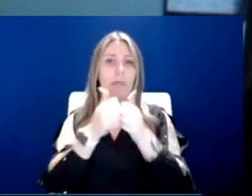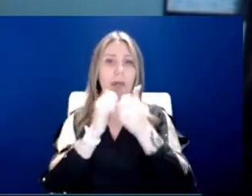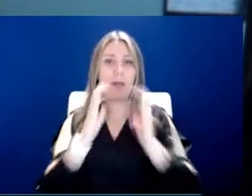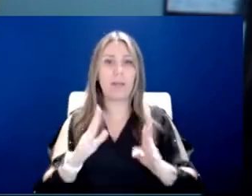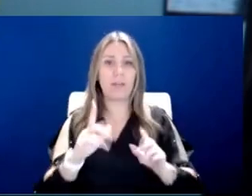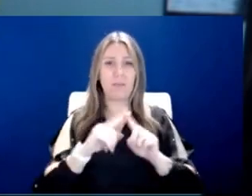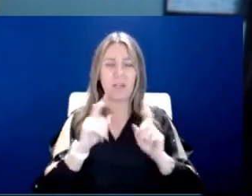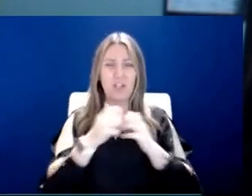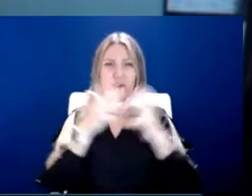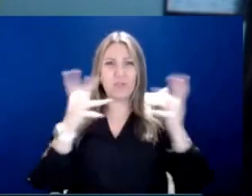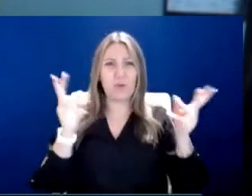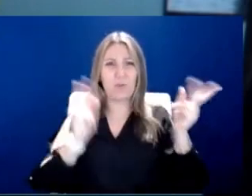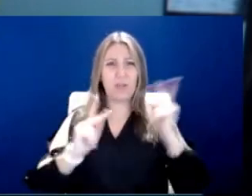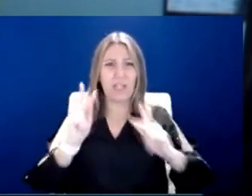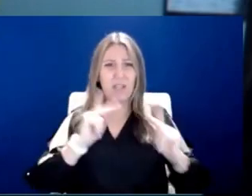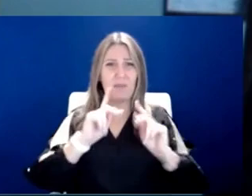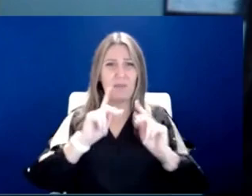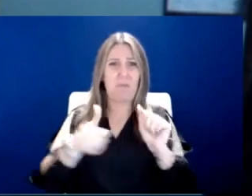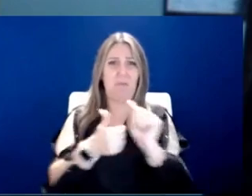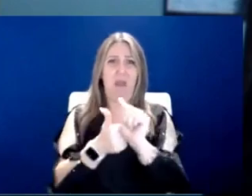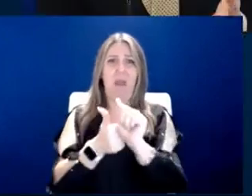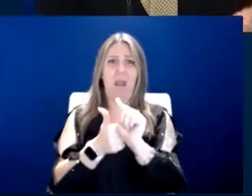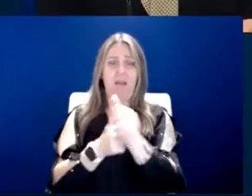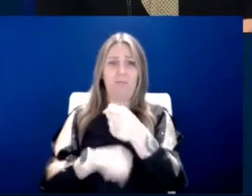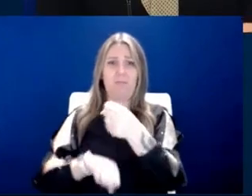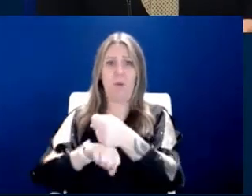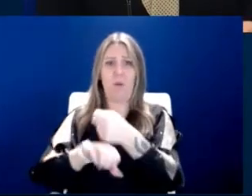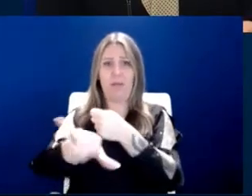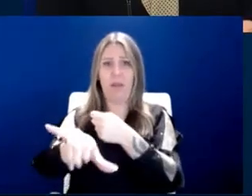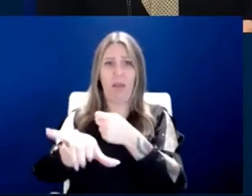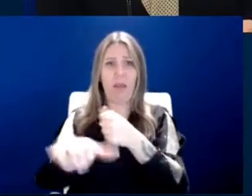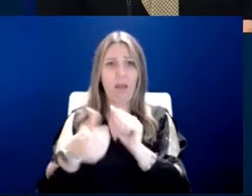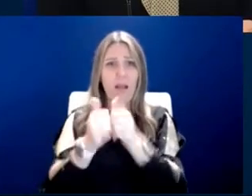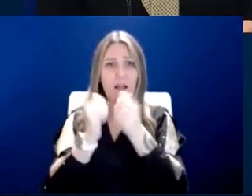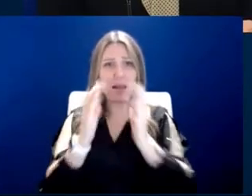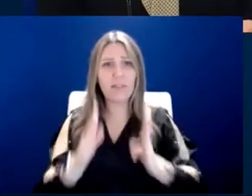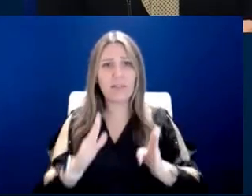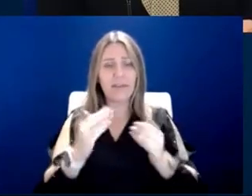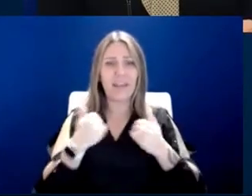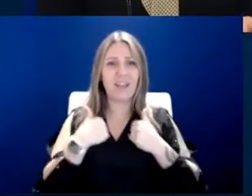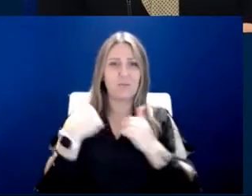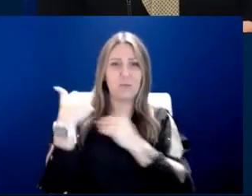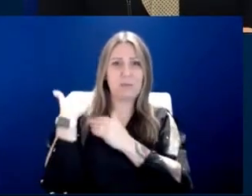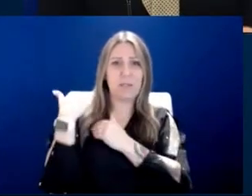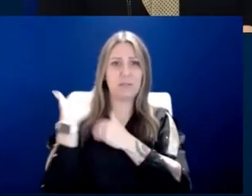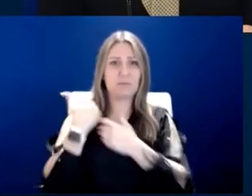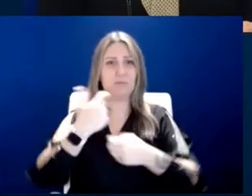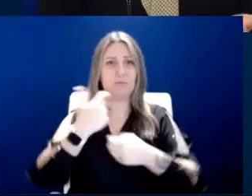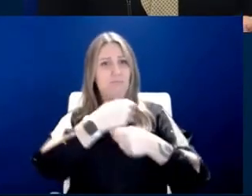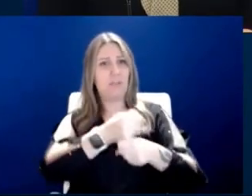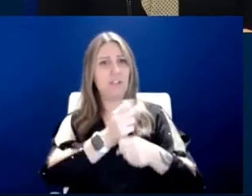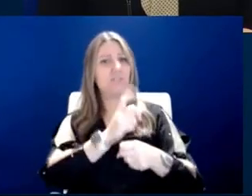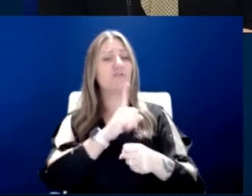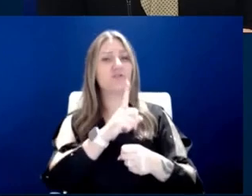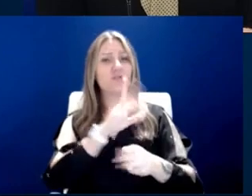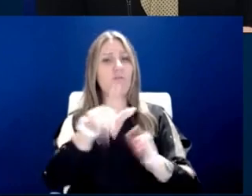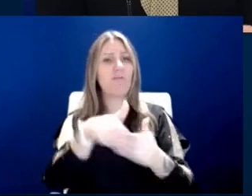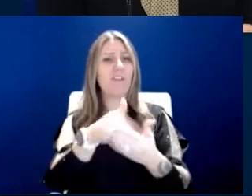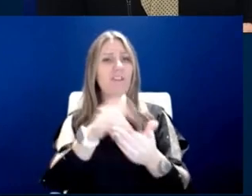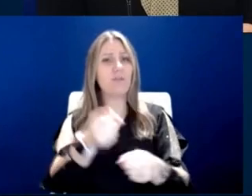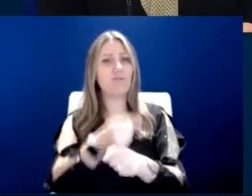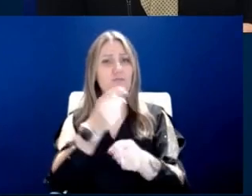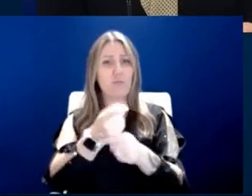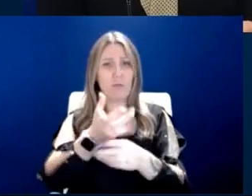behind that athlete, like Dr. Alm said, that have that responsibility to make sure that they're getting the right medication if they need it.